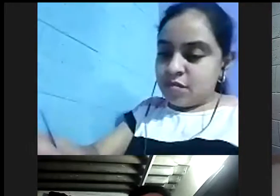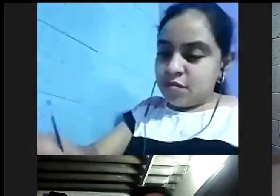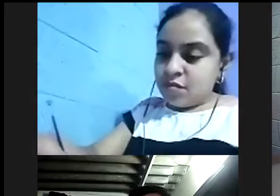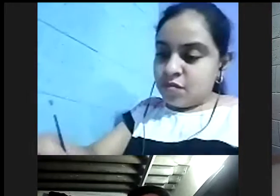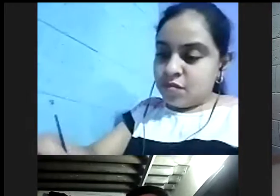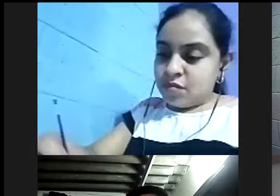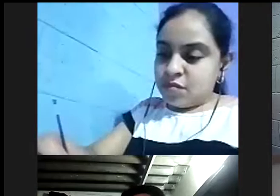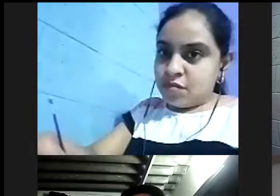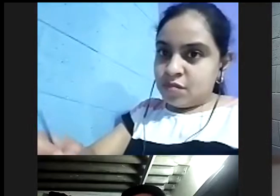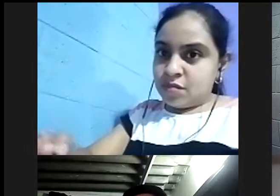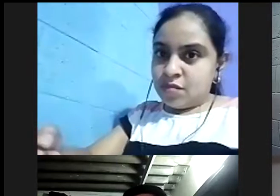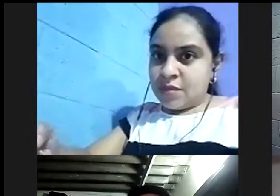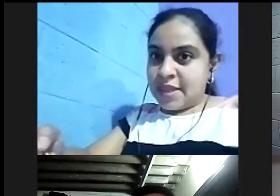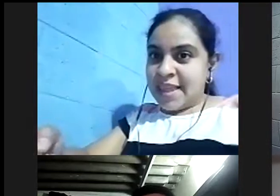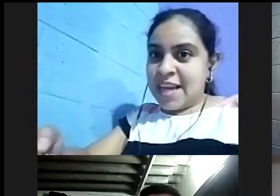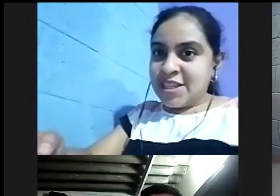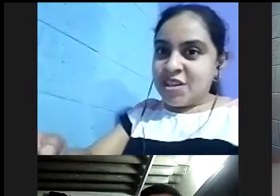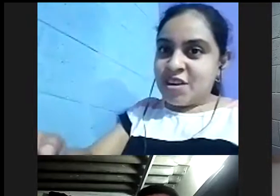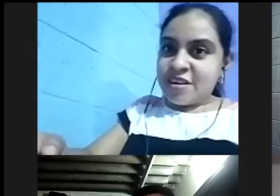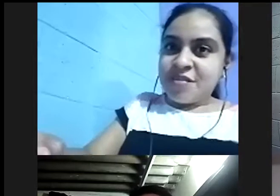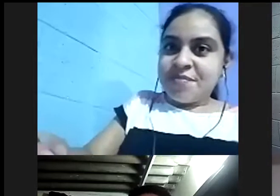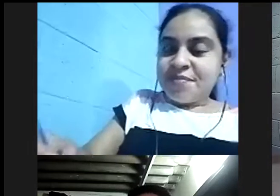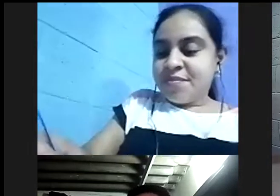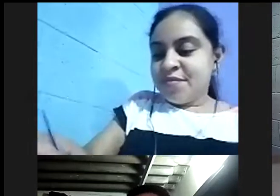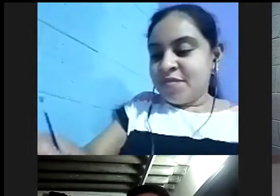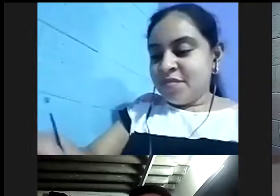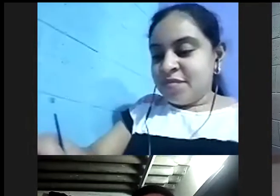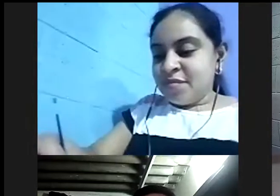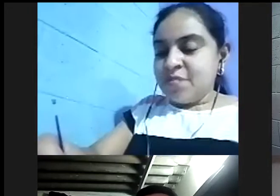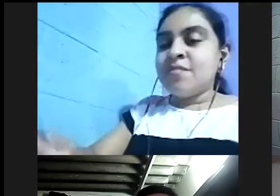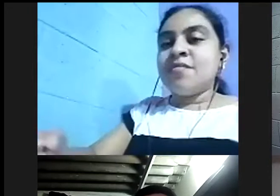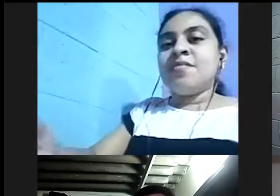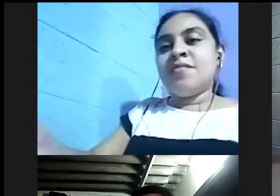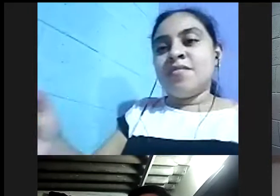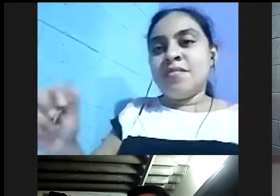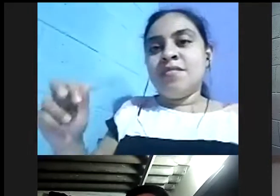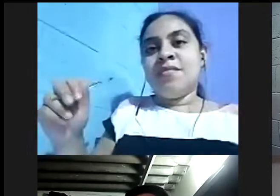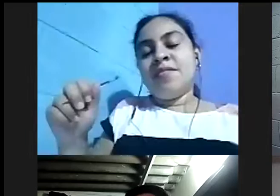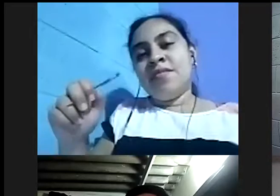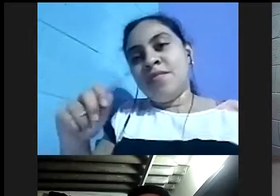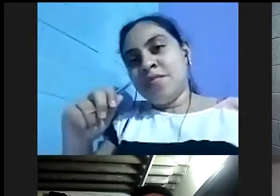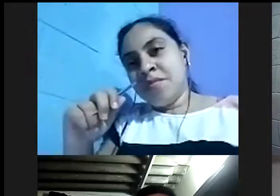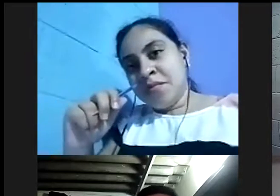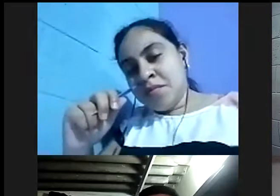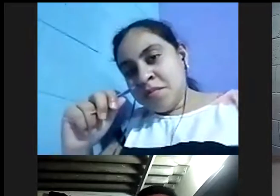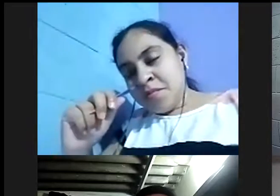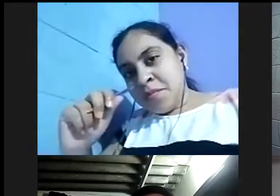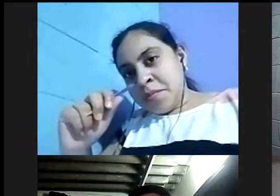¿Cuándo? The next year. Next year. Cool. Yeah. Next